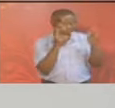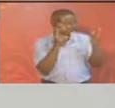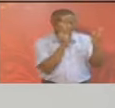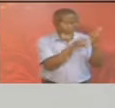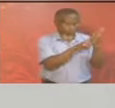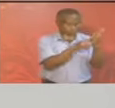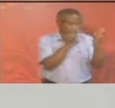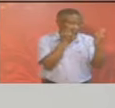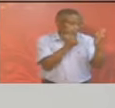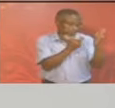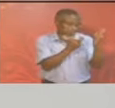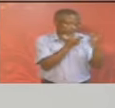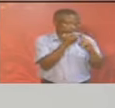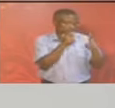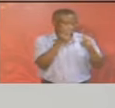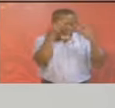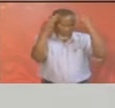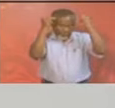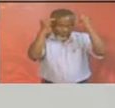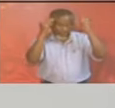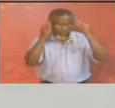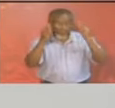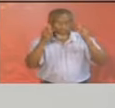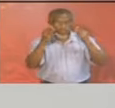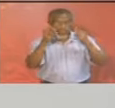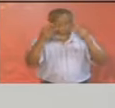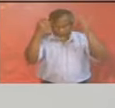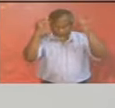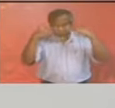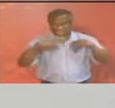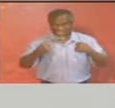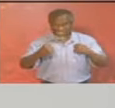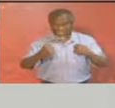the communications department for further info.